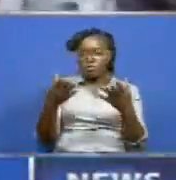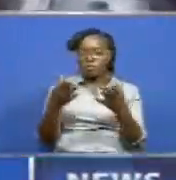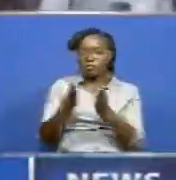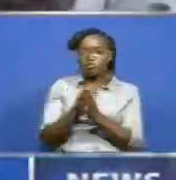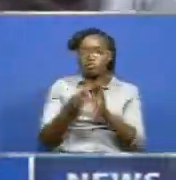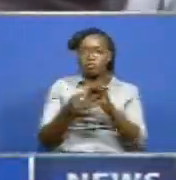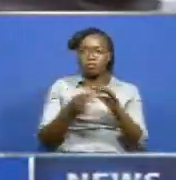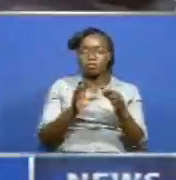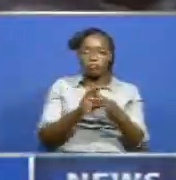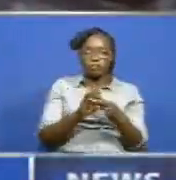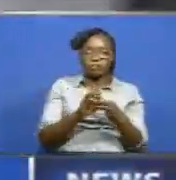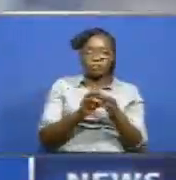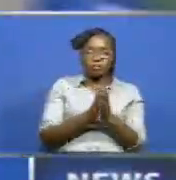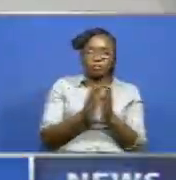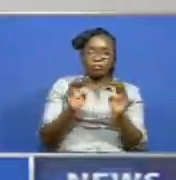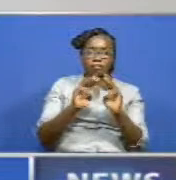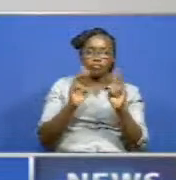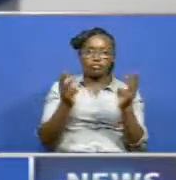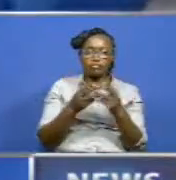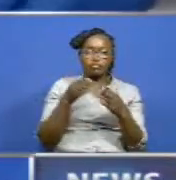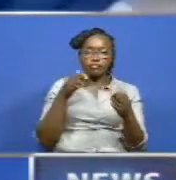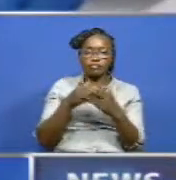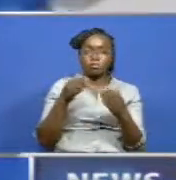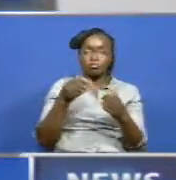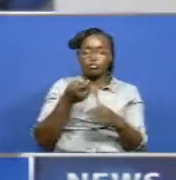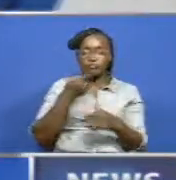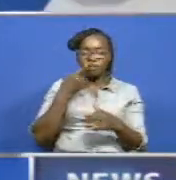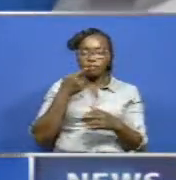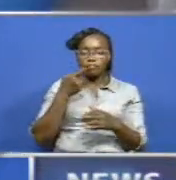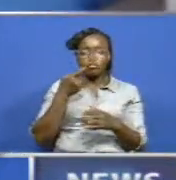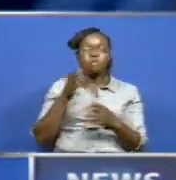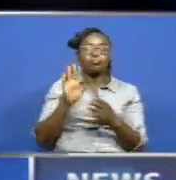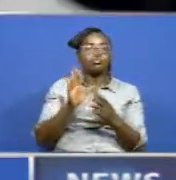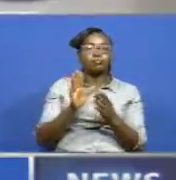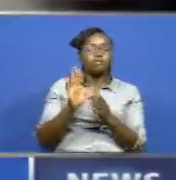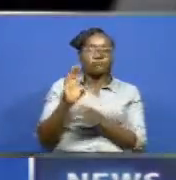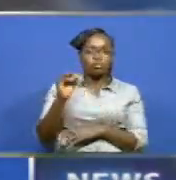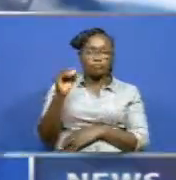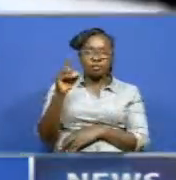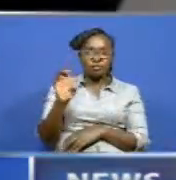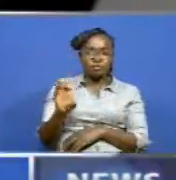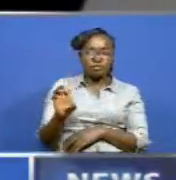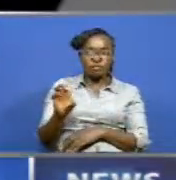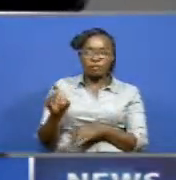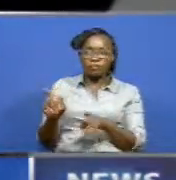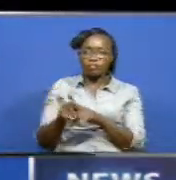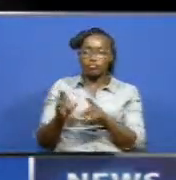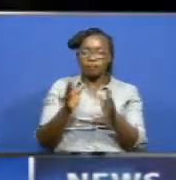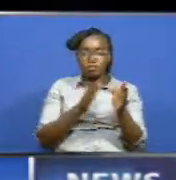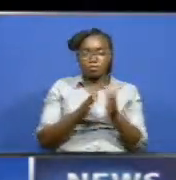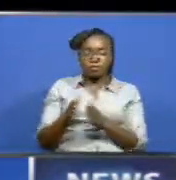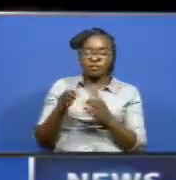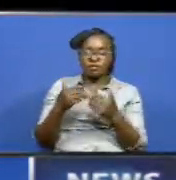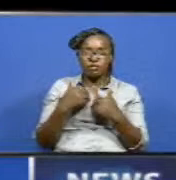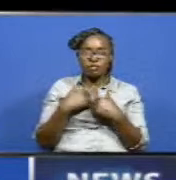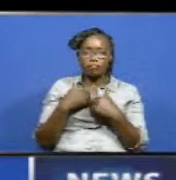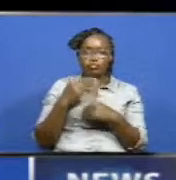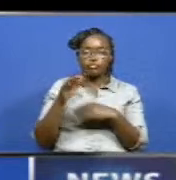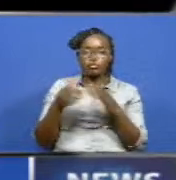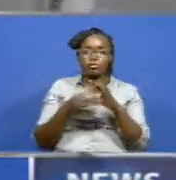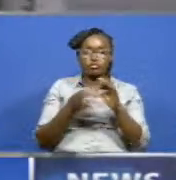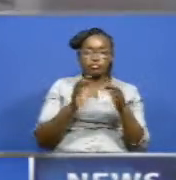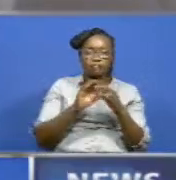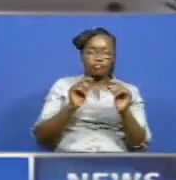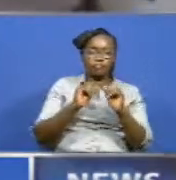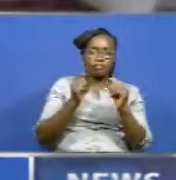Olympic Charter and the World Anti-Doping Code. Olympics Kenya has also made arrangements to have all Olympic teams